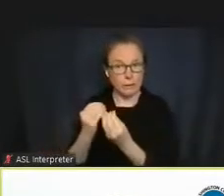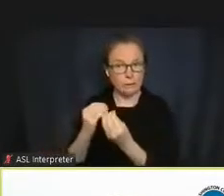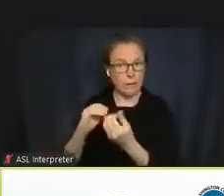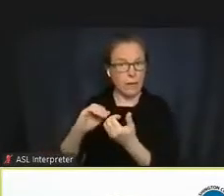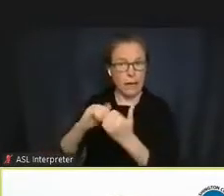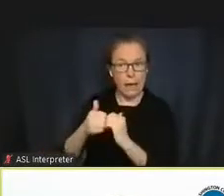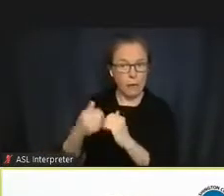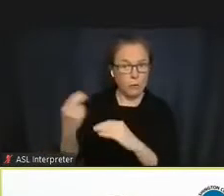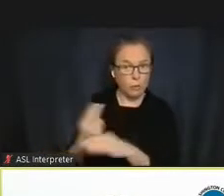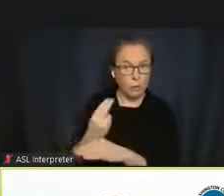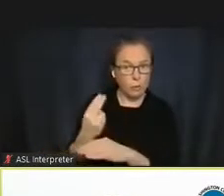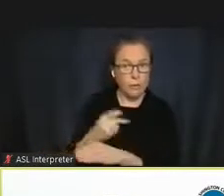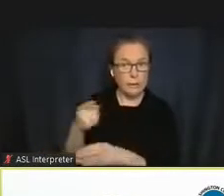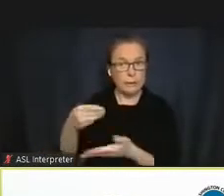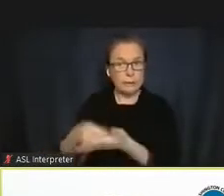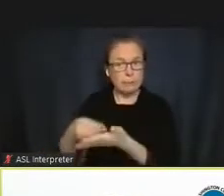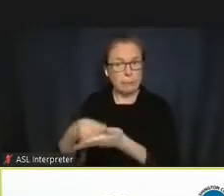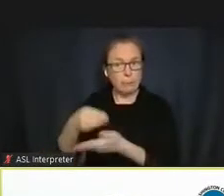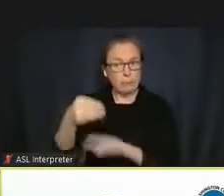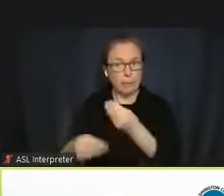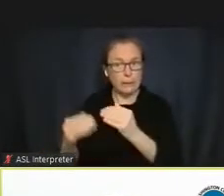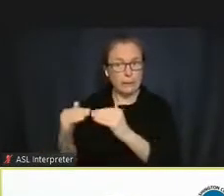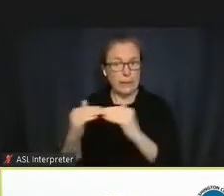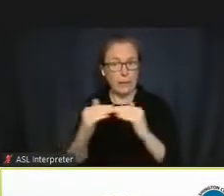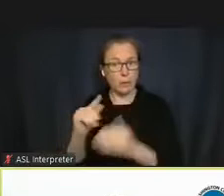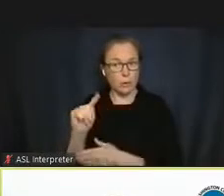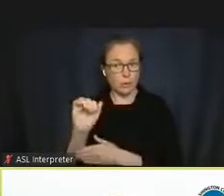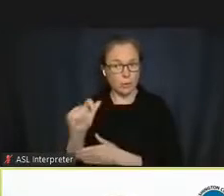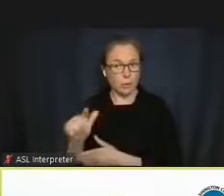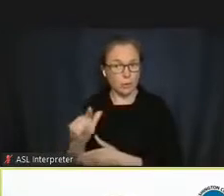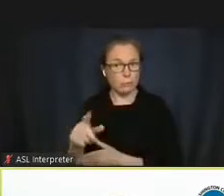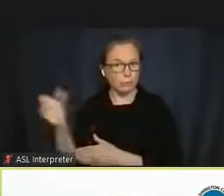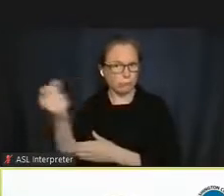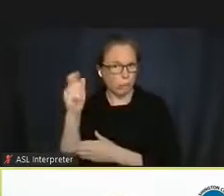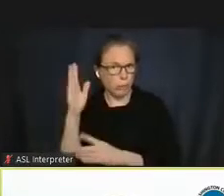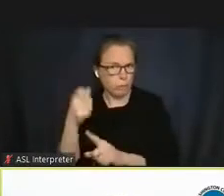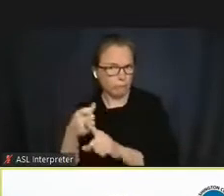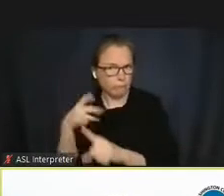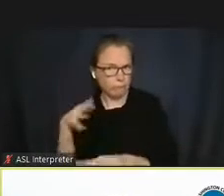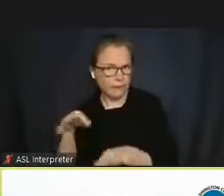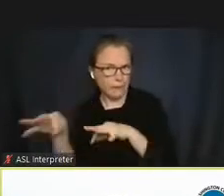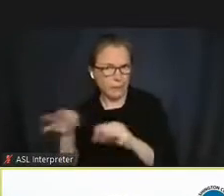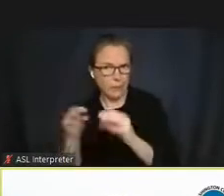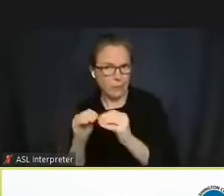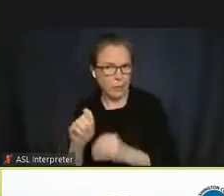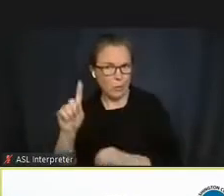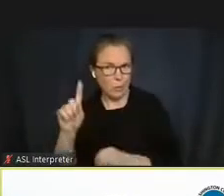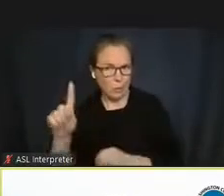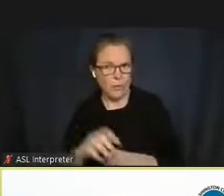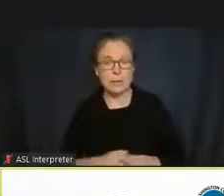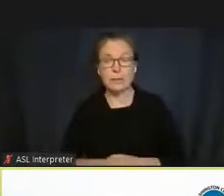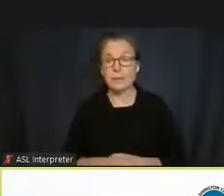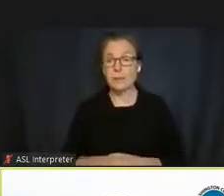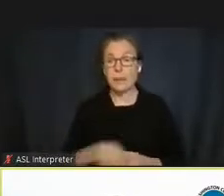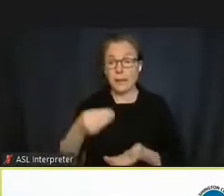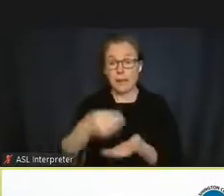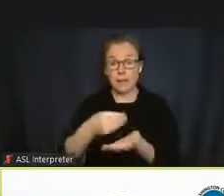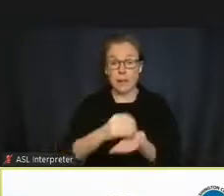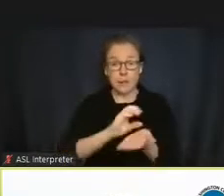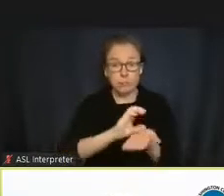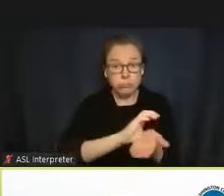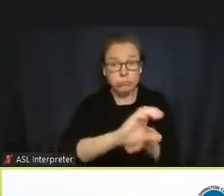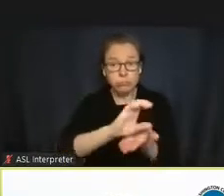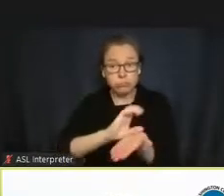tool. You will hear more about that in a moment. Fund essential community service